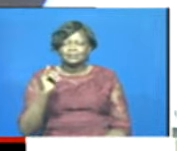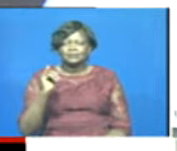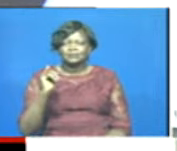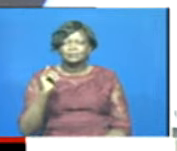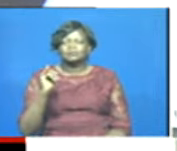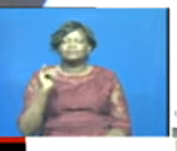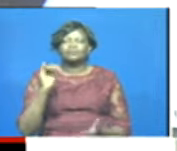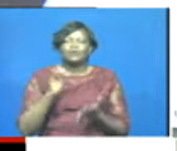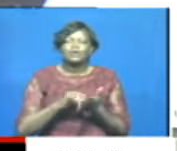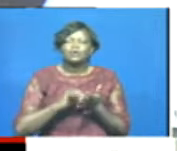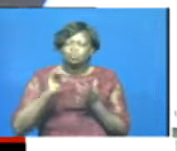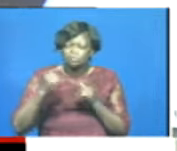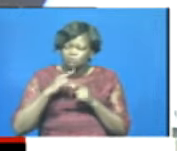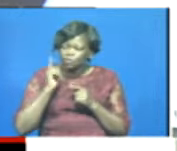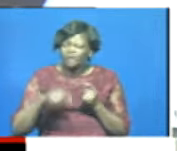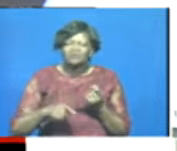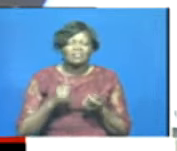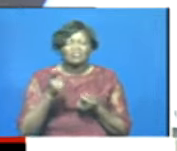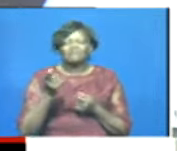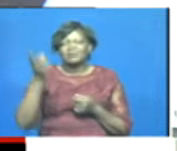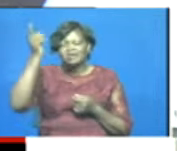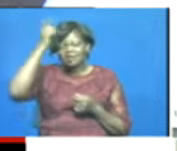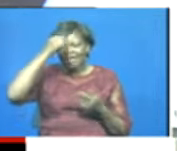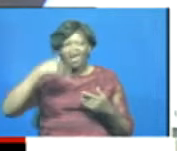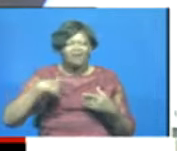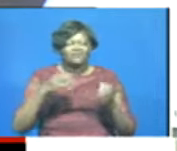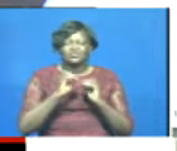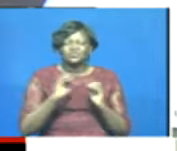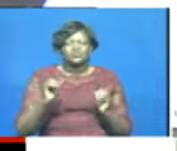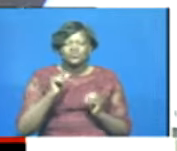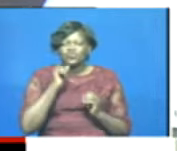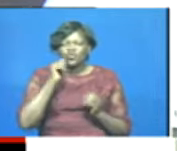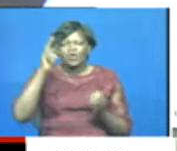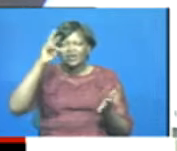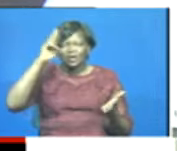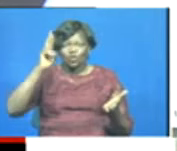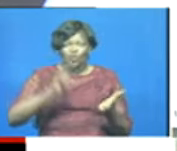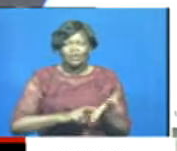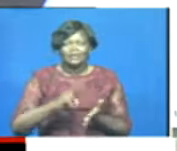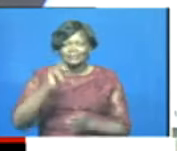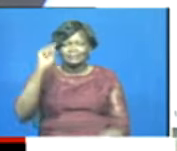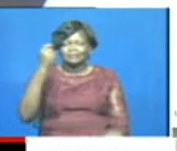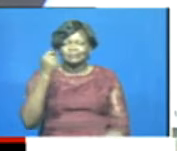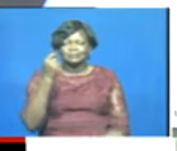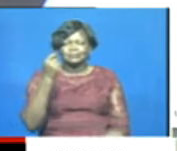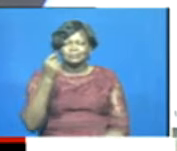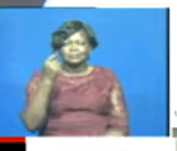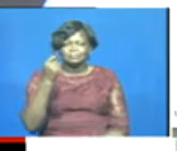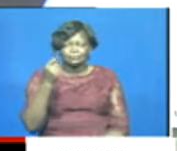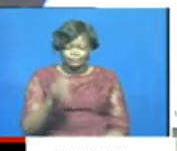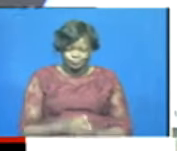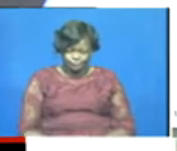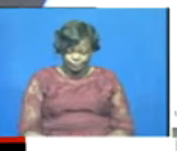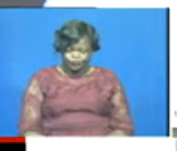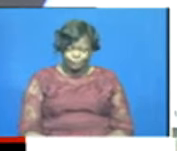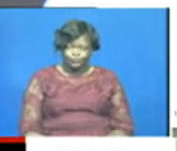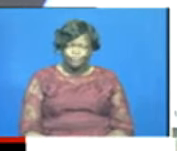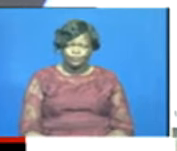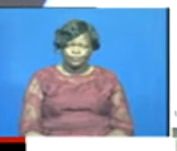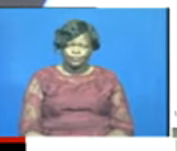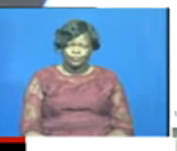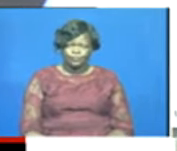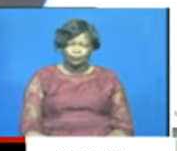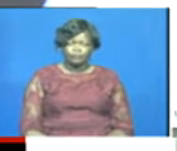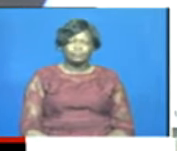of an undergraduate degree which they say is not recognized right here in Kenya. As Sarafina Roby reports,